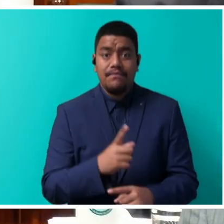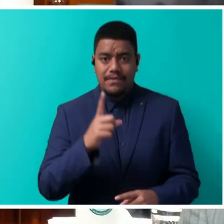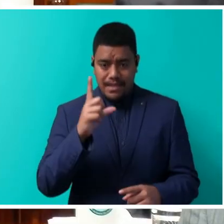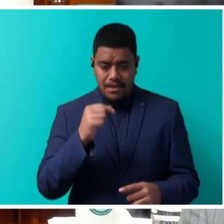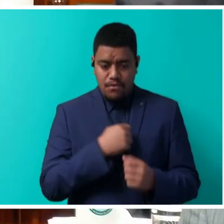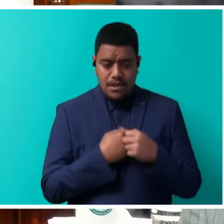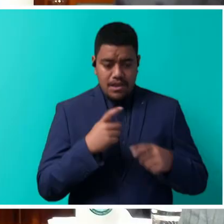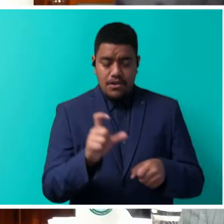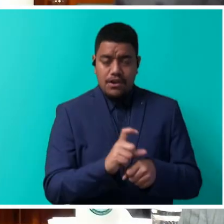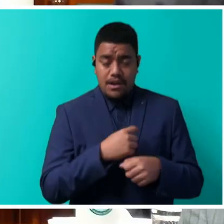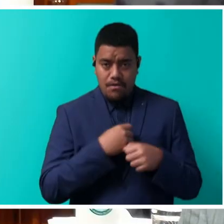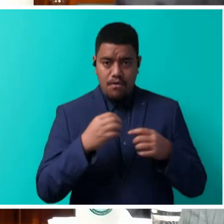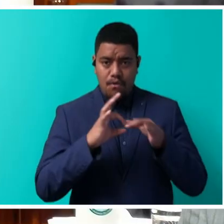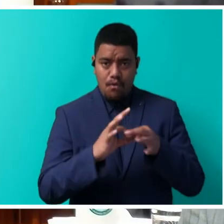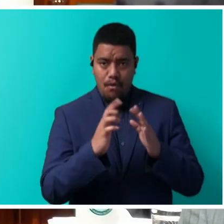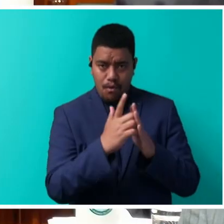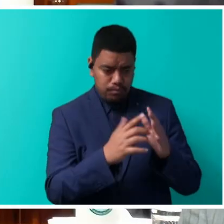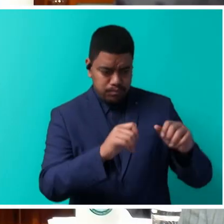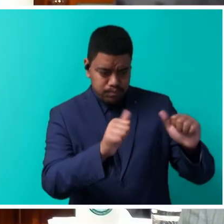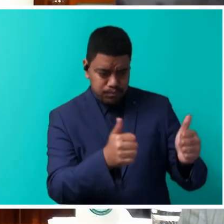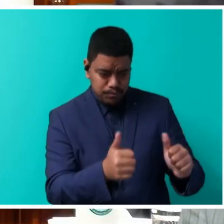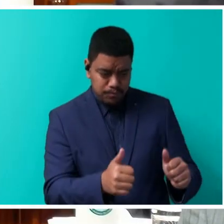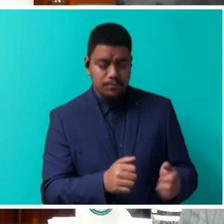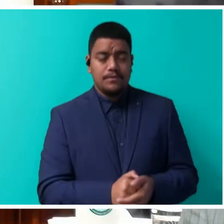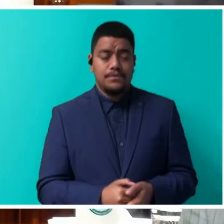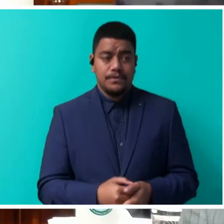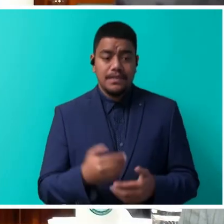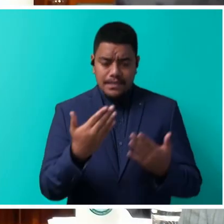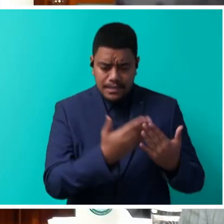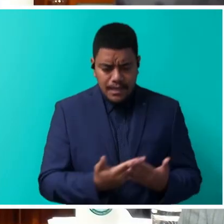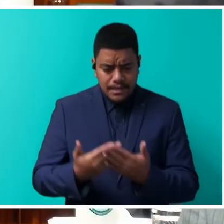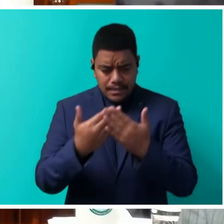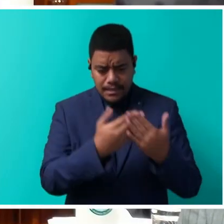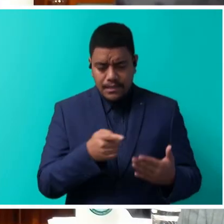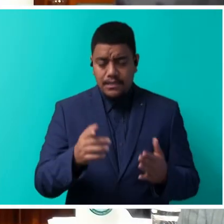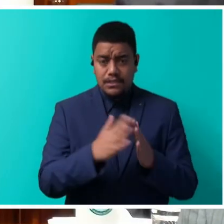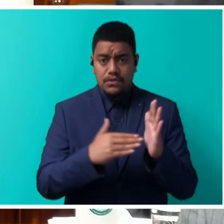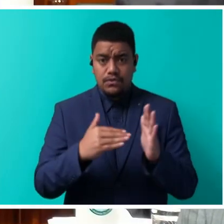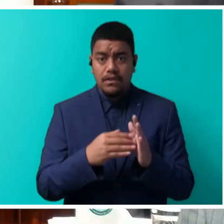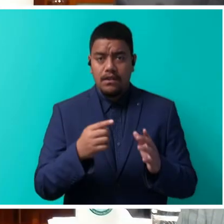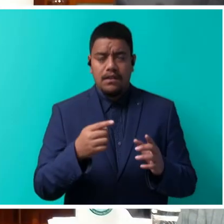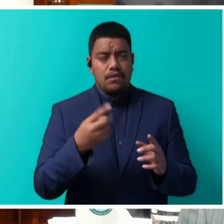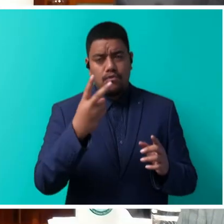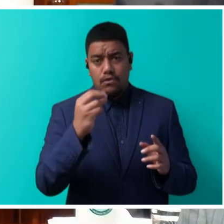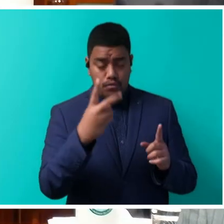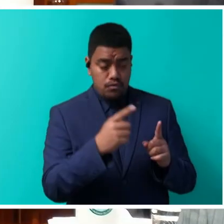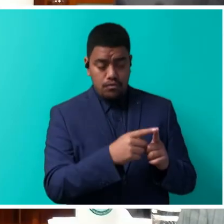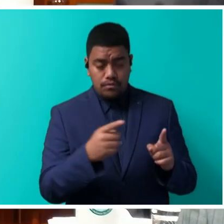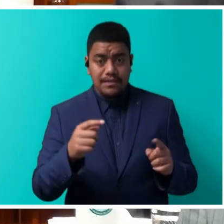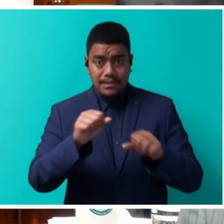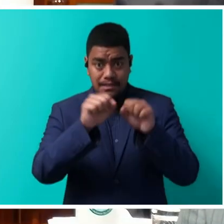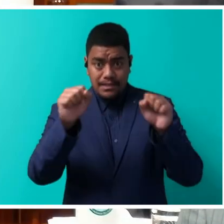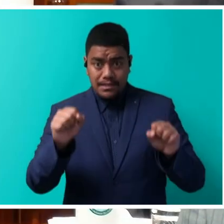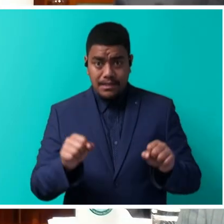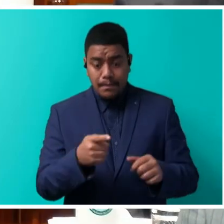for Fiji. The exchange allowed us to study the New Zealand Parole Act of 2002 and the systems that support